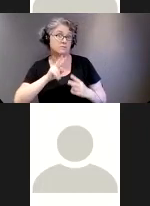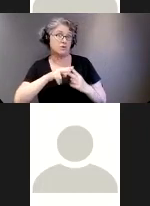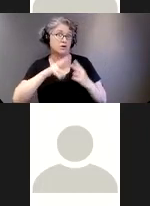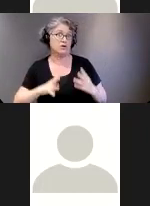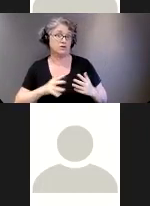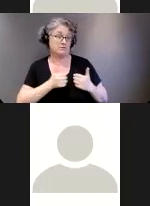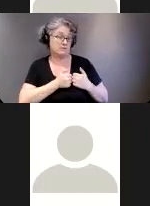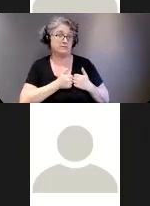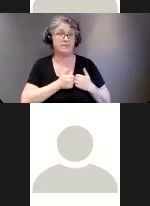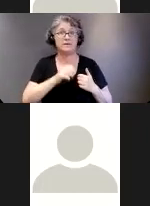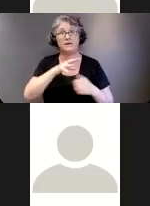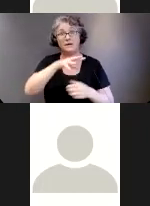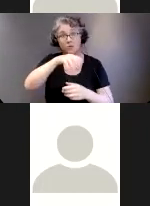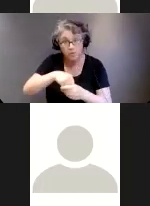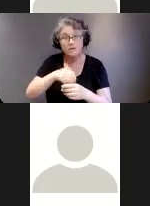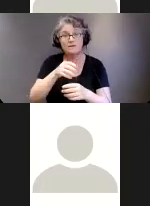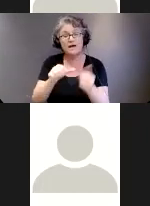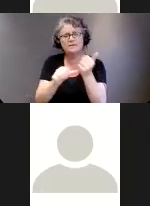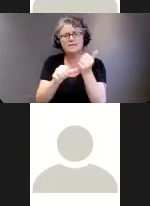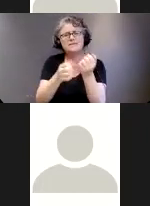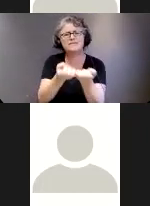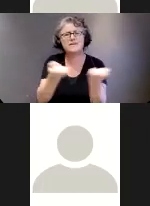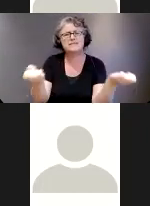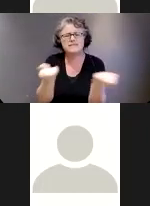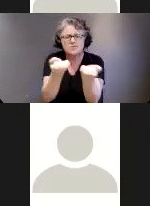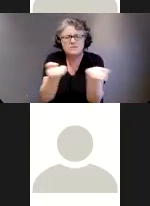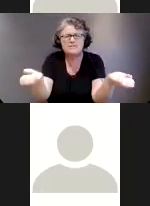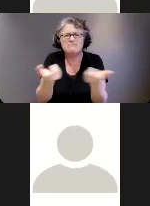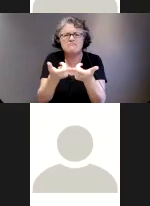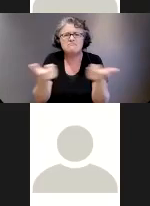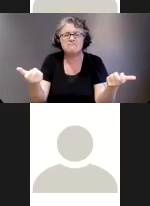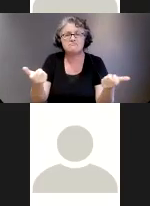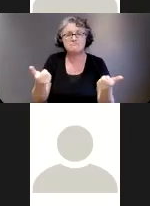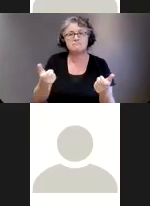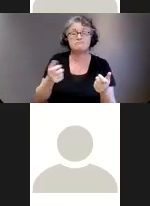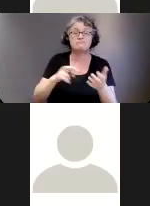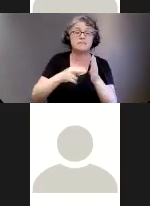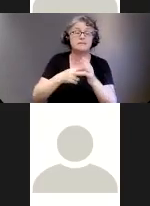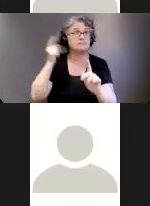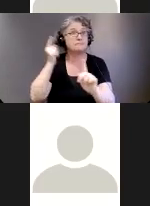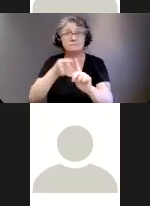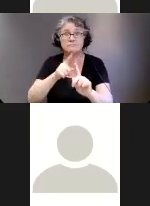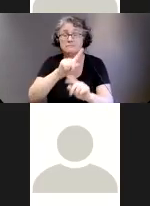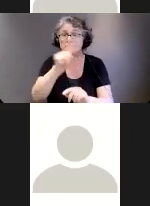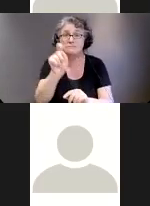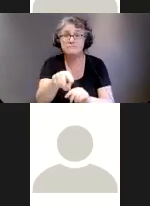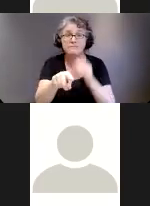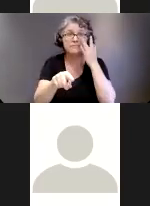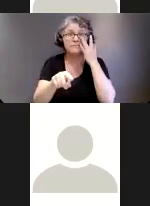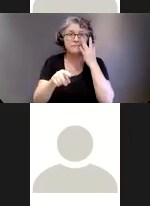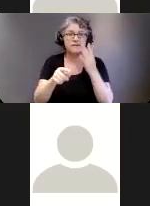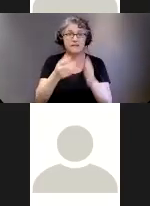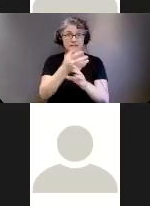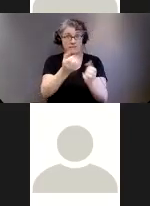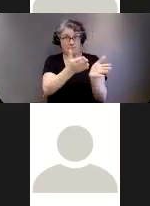assistive devices. So you can note that in the chat. So I'm asking if any of your safety plans that are about domestic